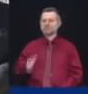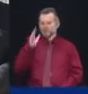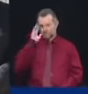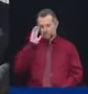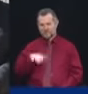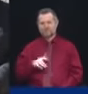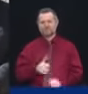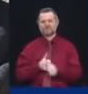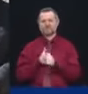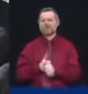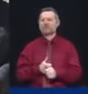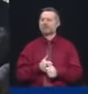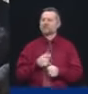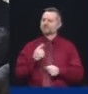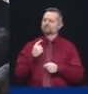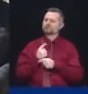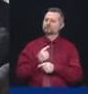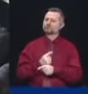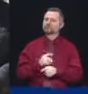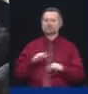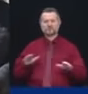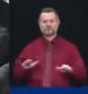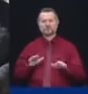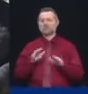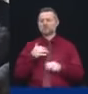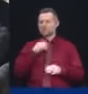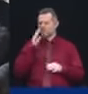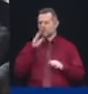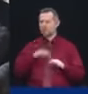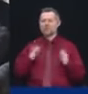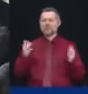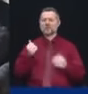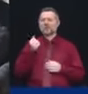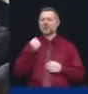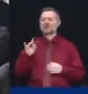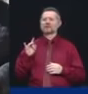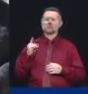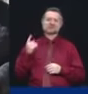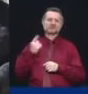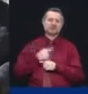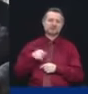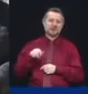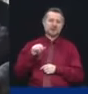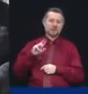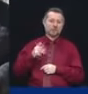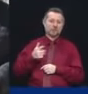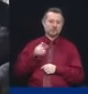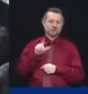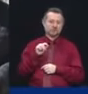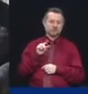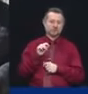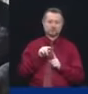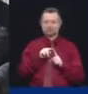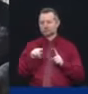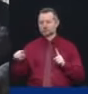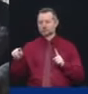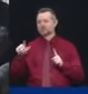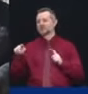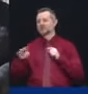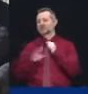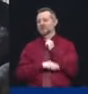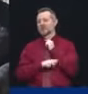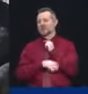but the fair will go on for the full 18 days. That's August 20th to September 6th. We're going to make